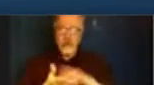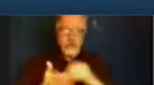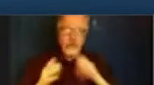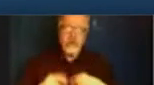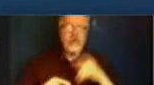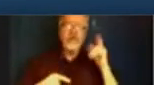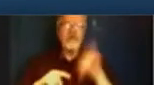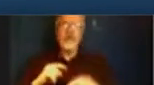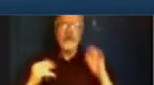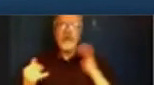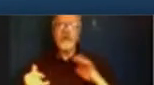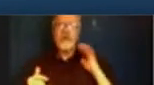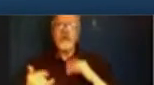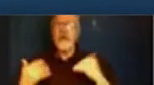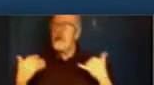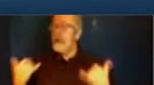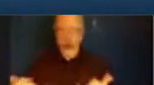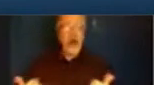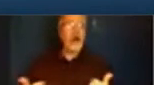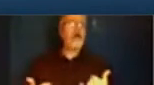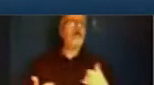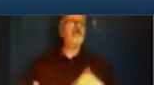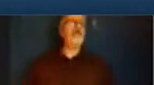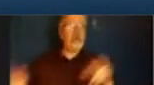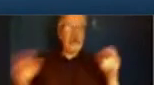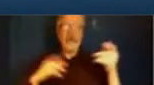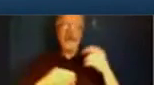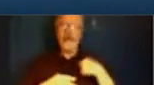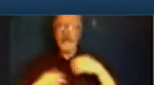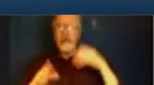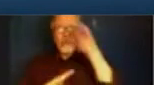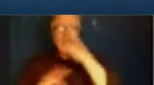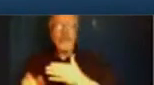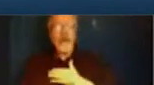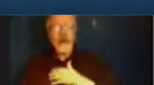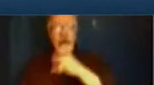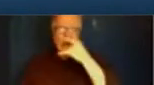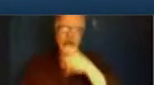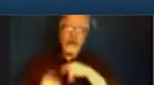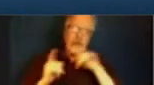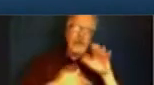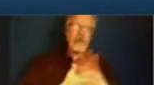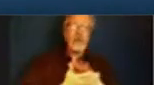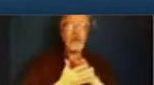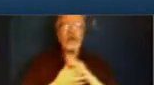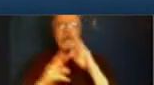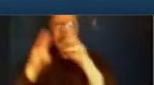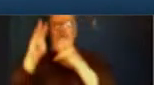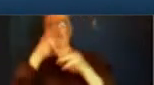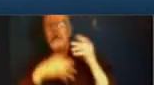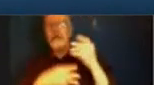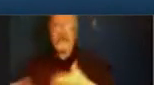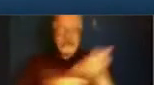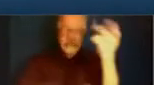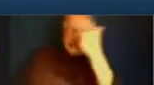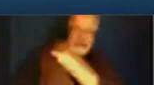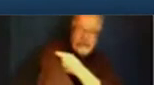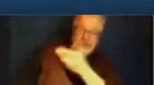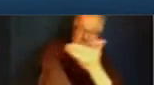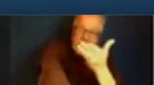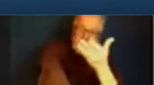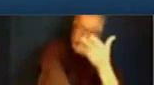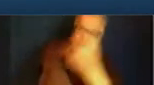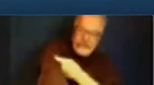if you're worried about your child, get them vaccinated. Get them vaccinated. Unfortunately, we've only got about 25-30% of our younger